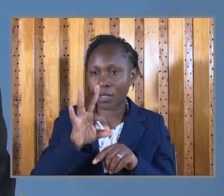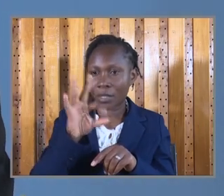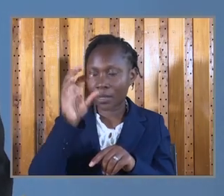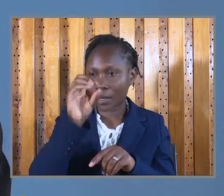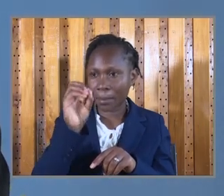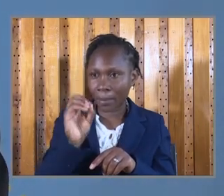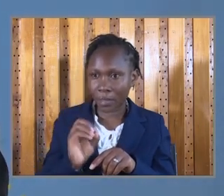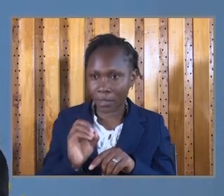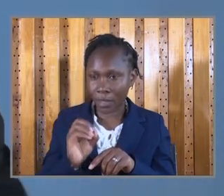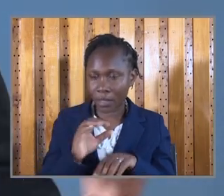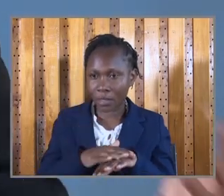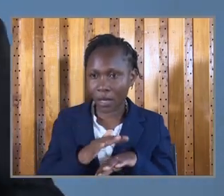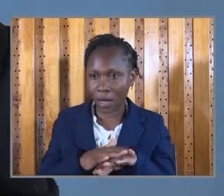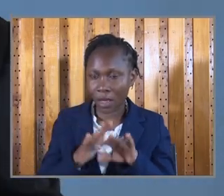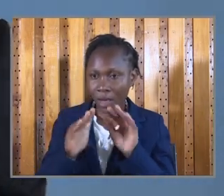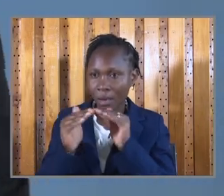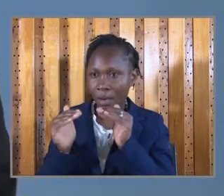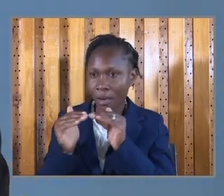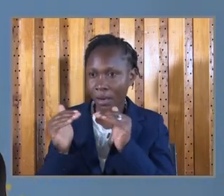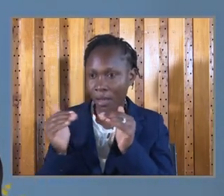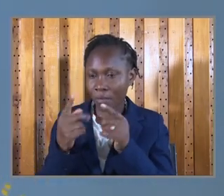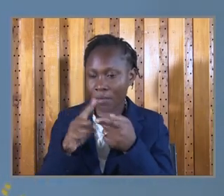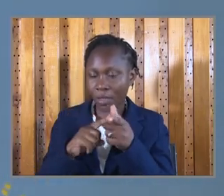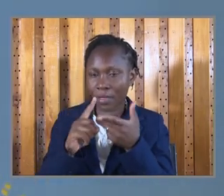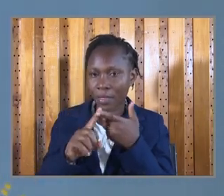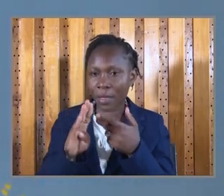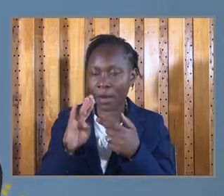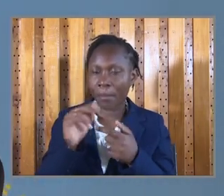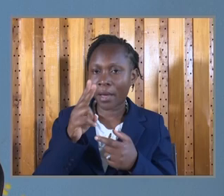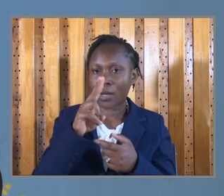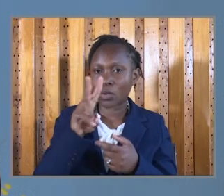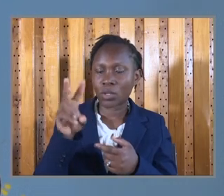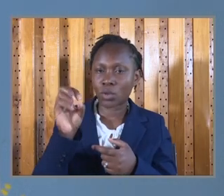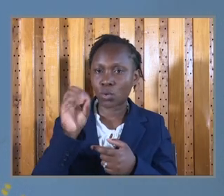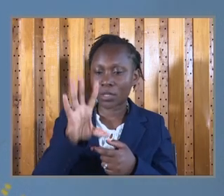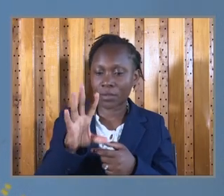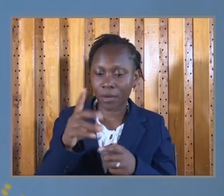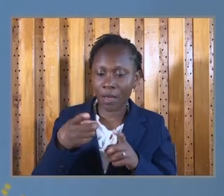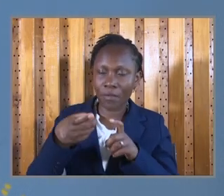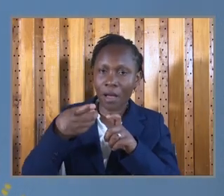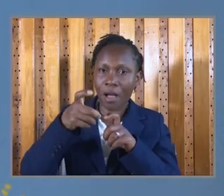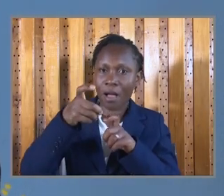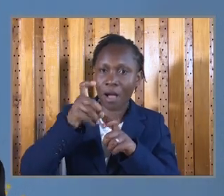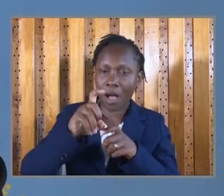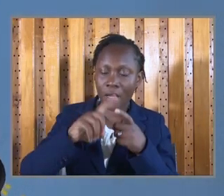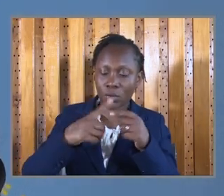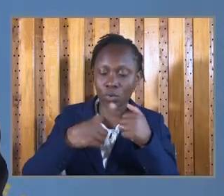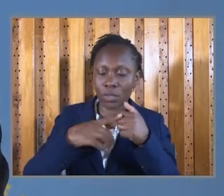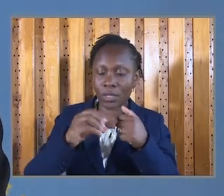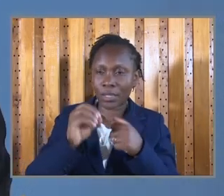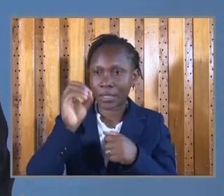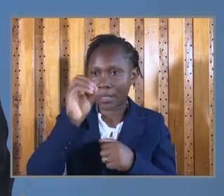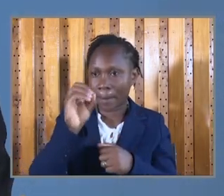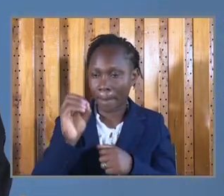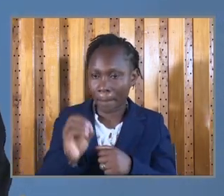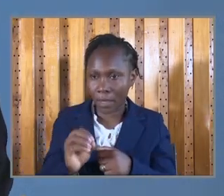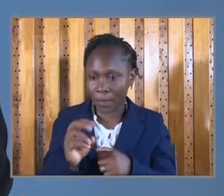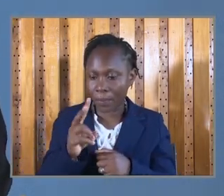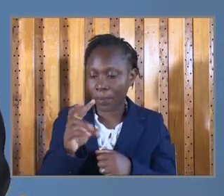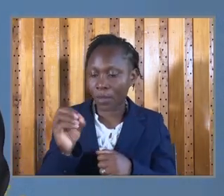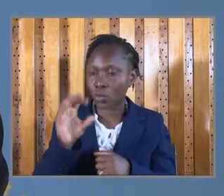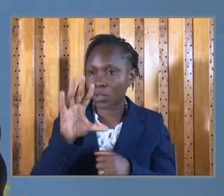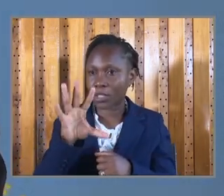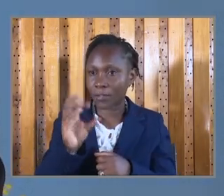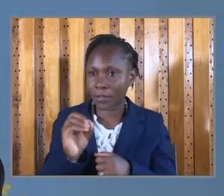levels. And then by 2035, we need to reach 60%. And finally, by 2050, we need to